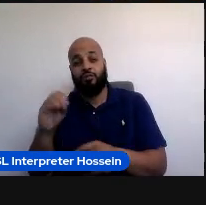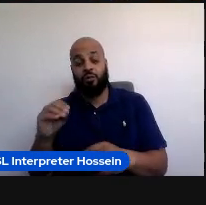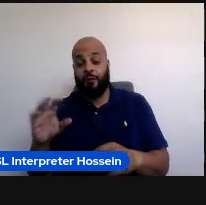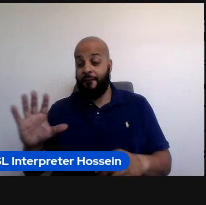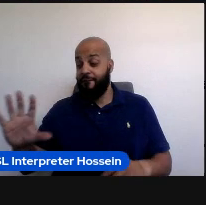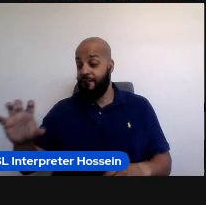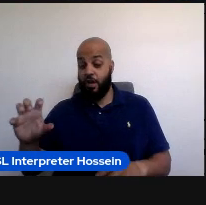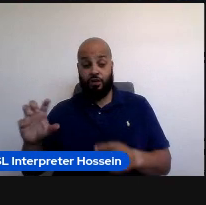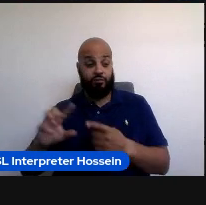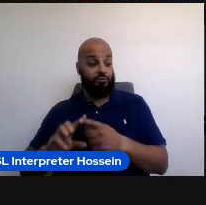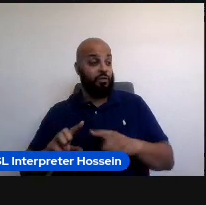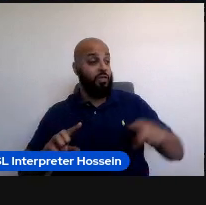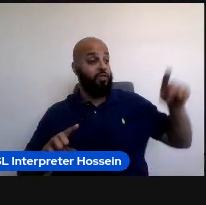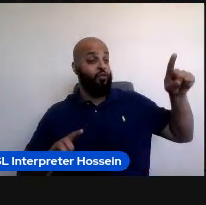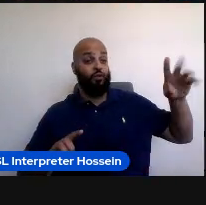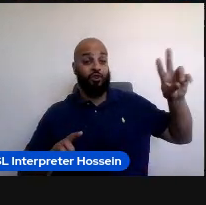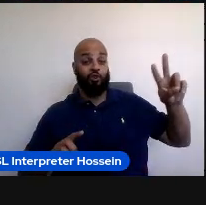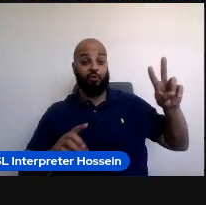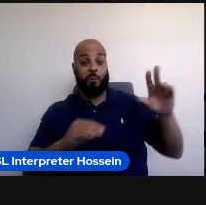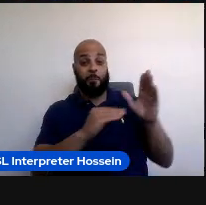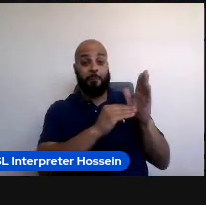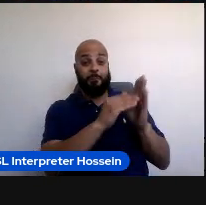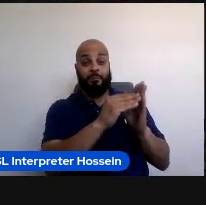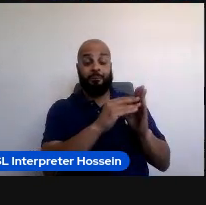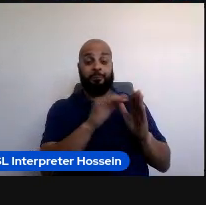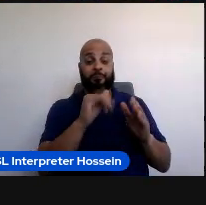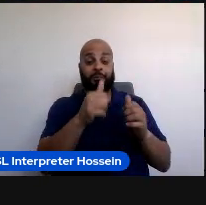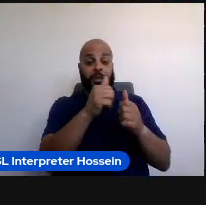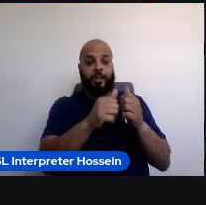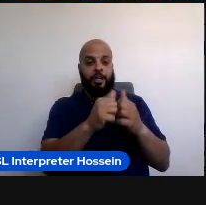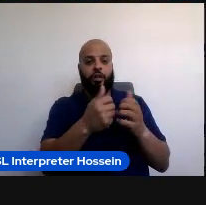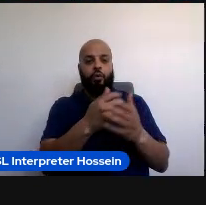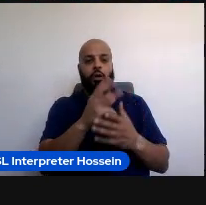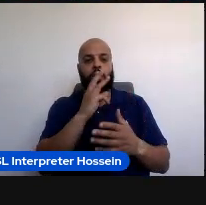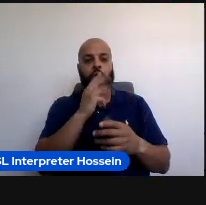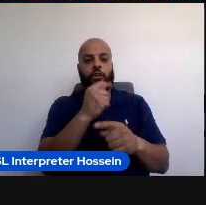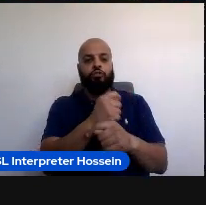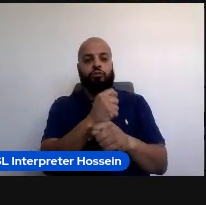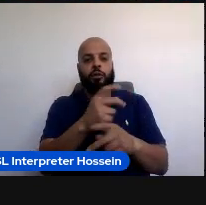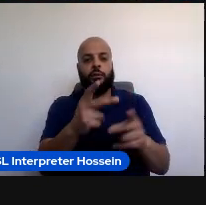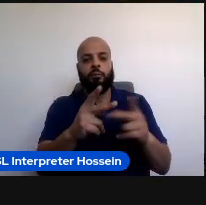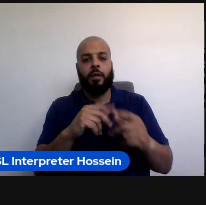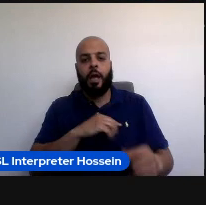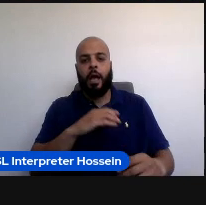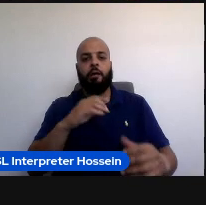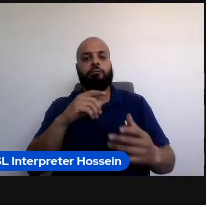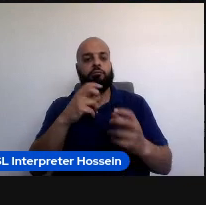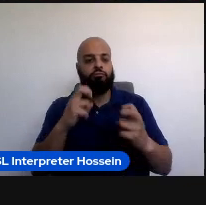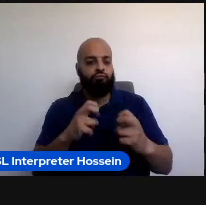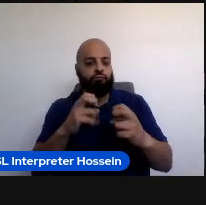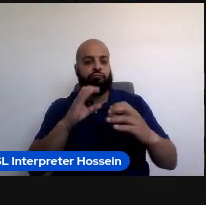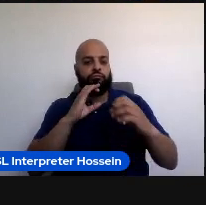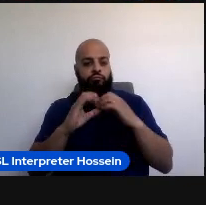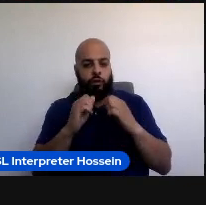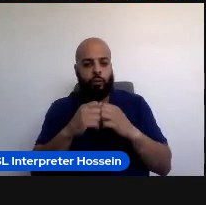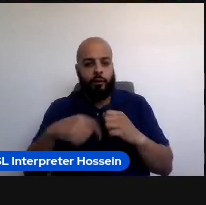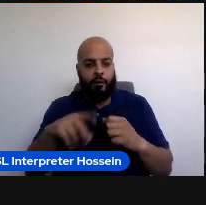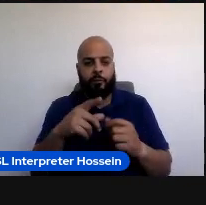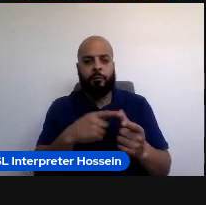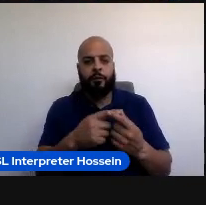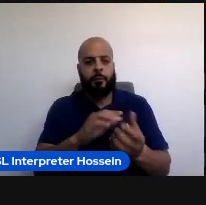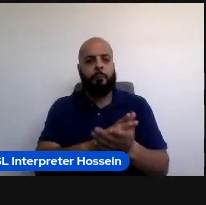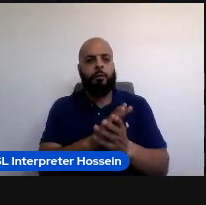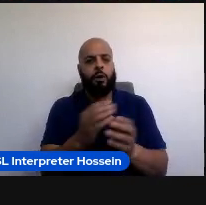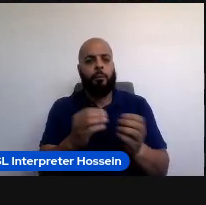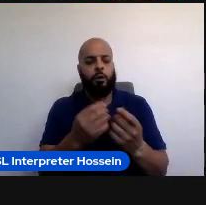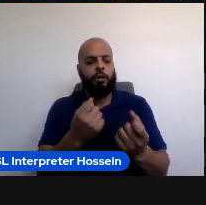2 million. And each of those wastewater treatment facilities, I had a conversation with and really got to understand